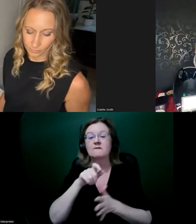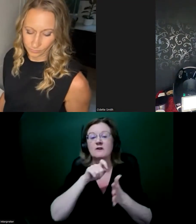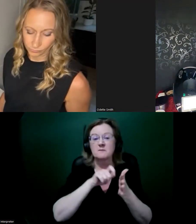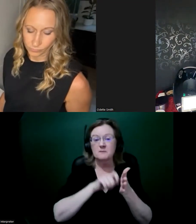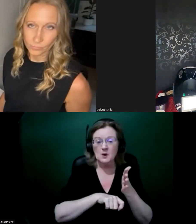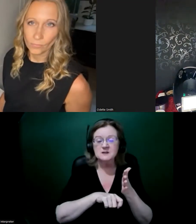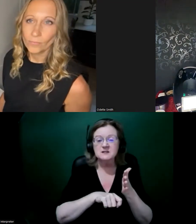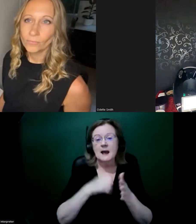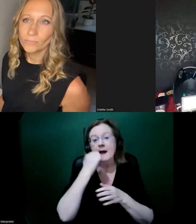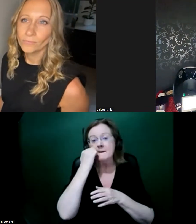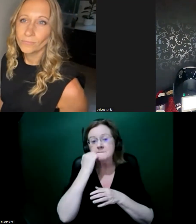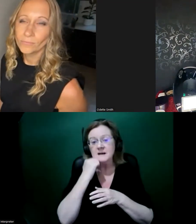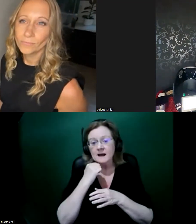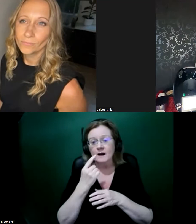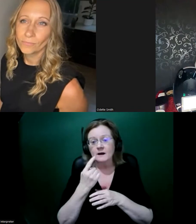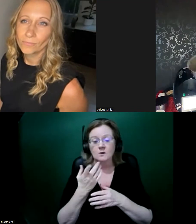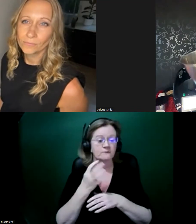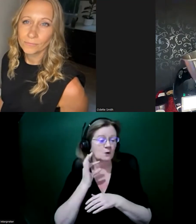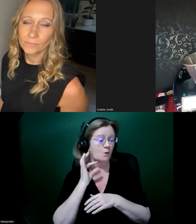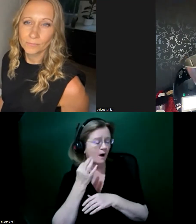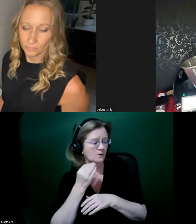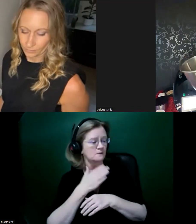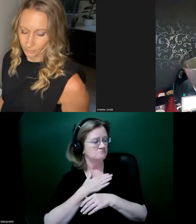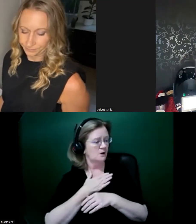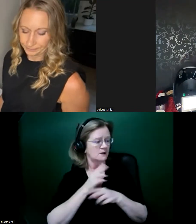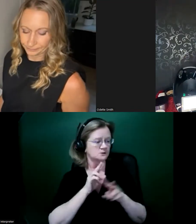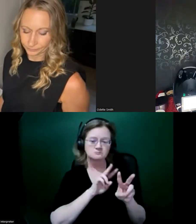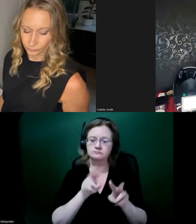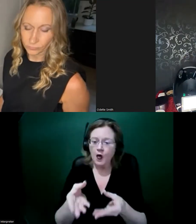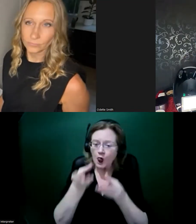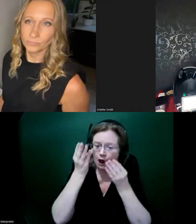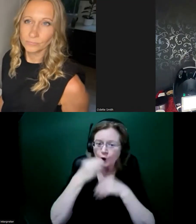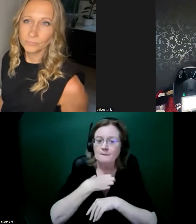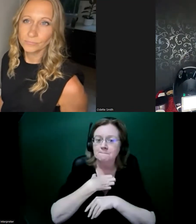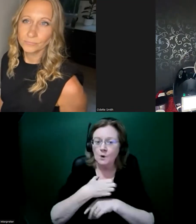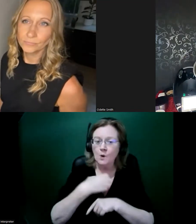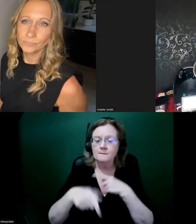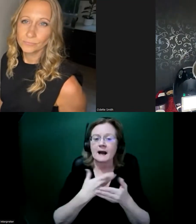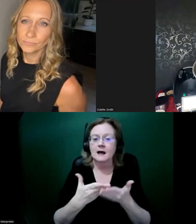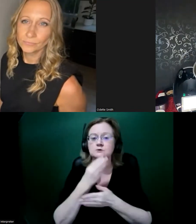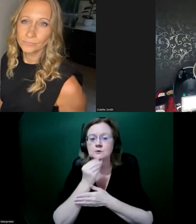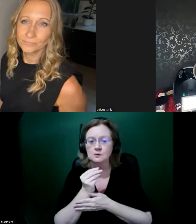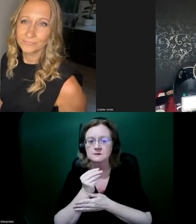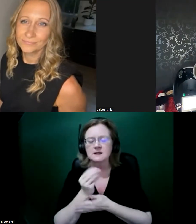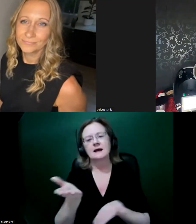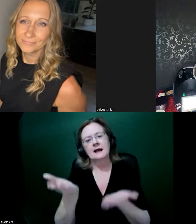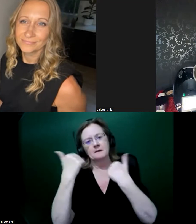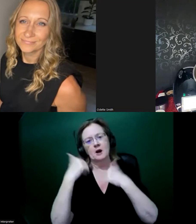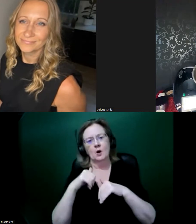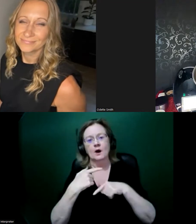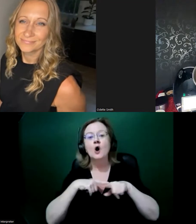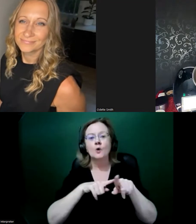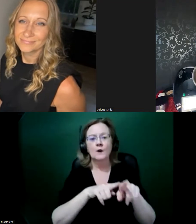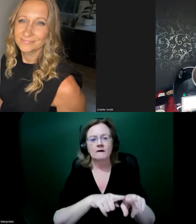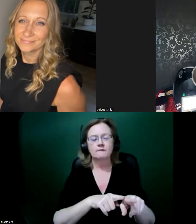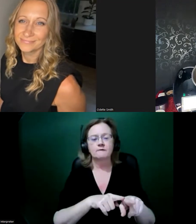Thermomix, or even you have a white Thermomix and you want to come and learn, please register, because we are following the COVID safety rules